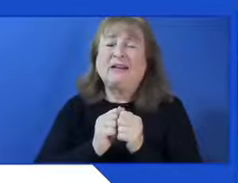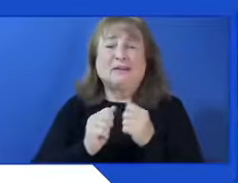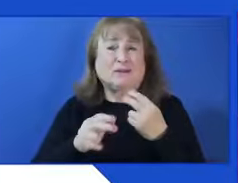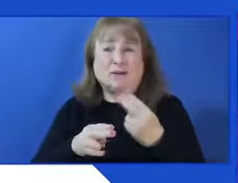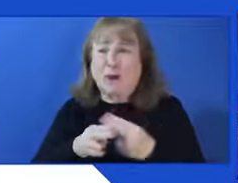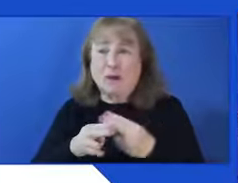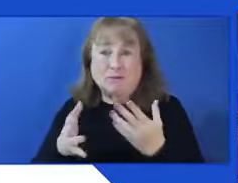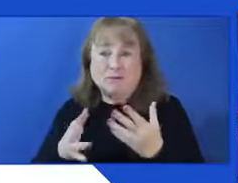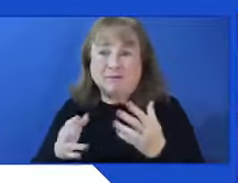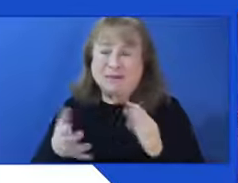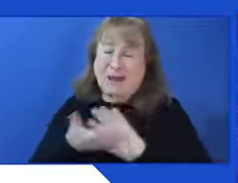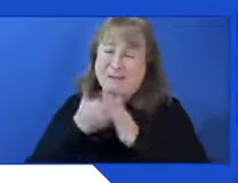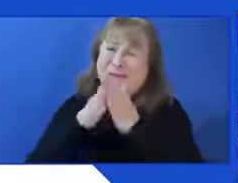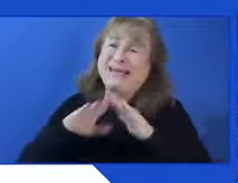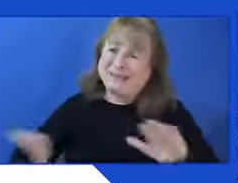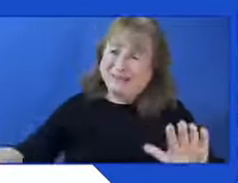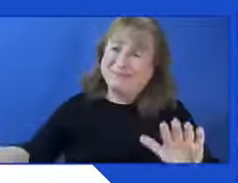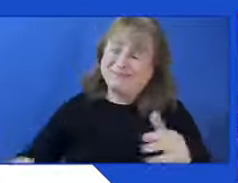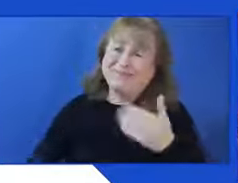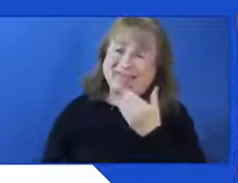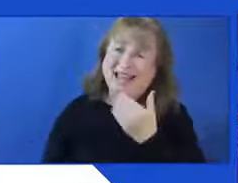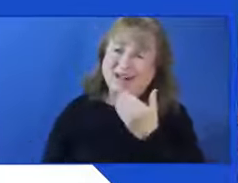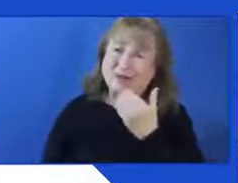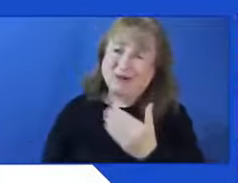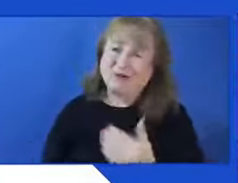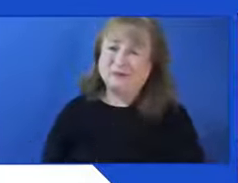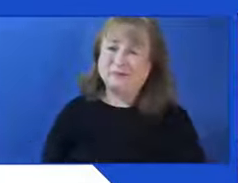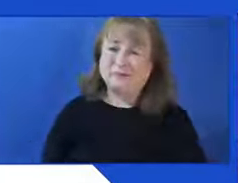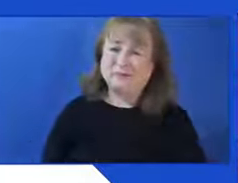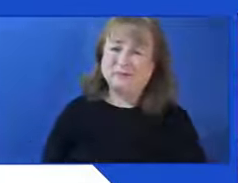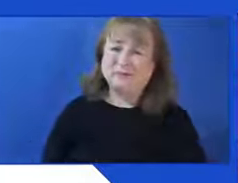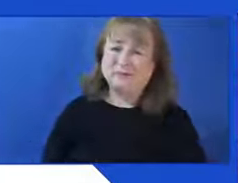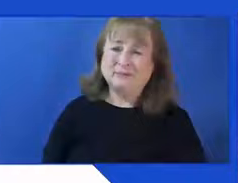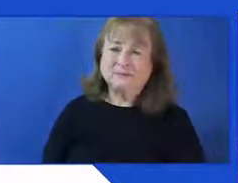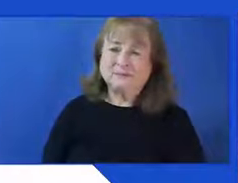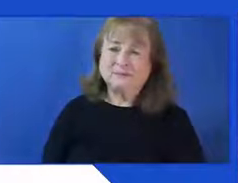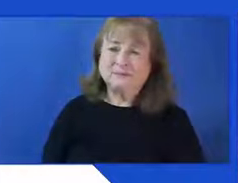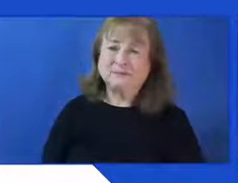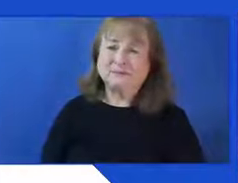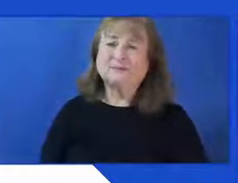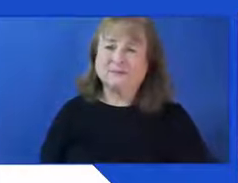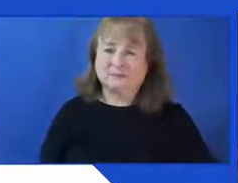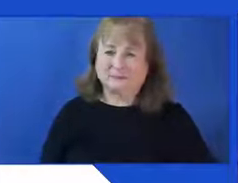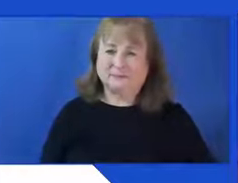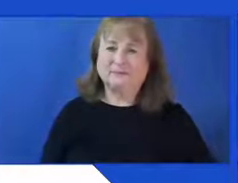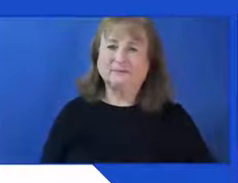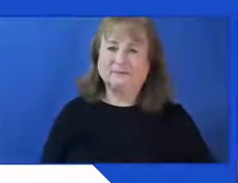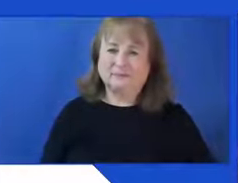Thank you.